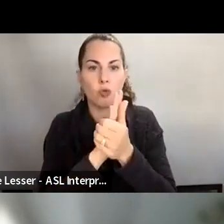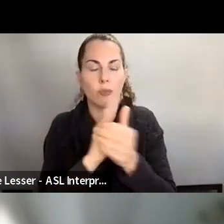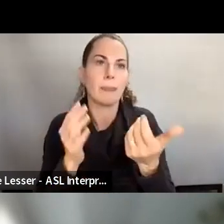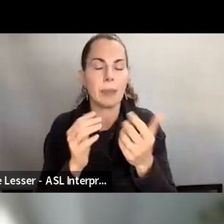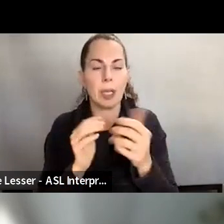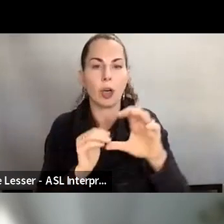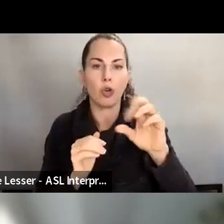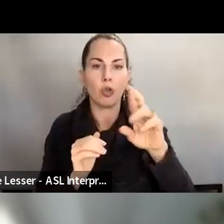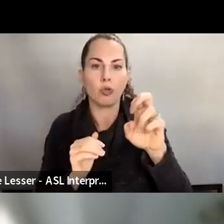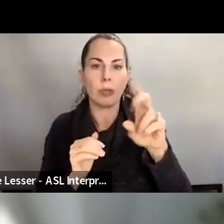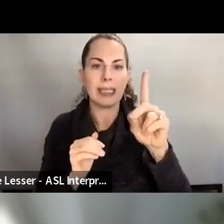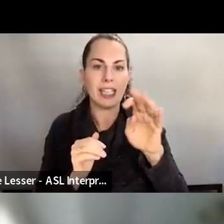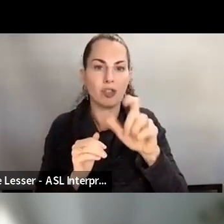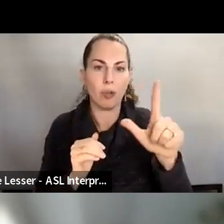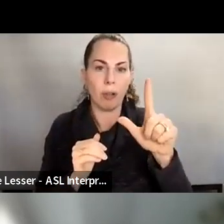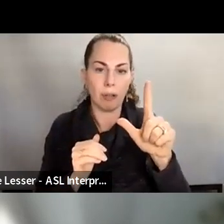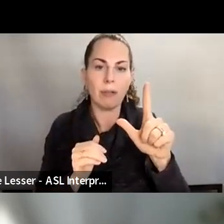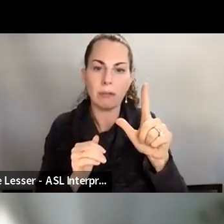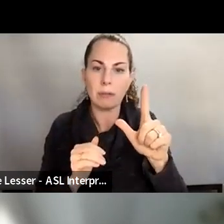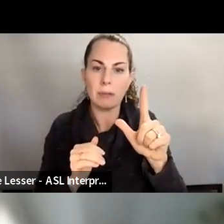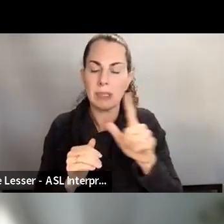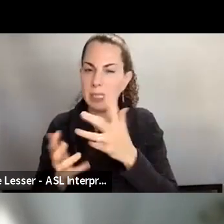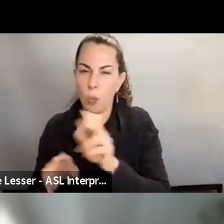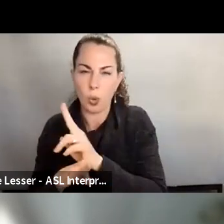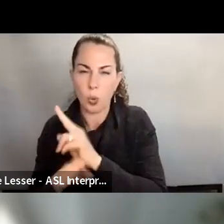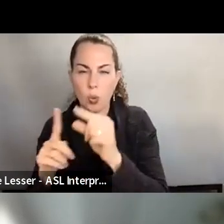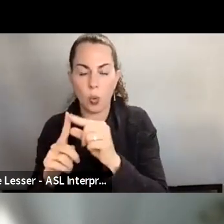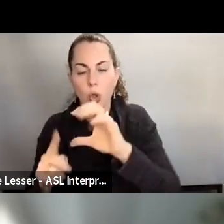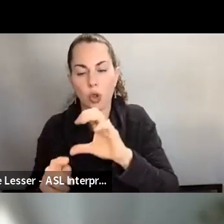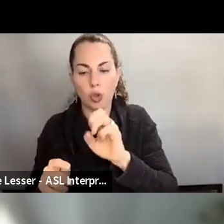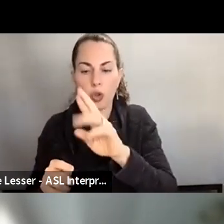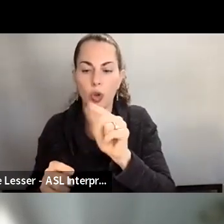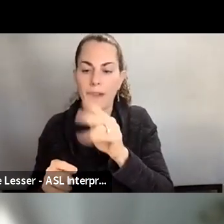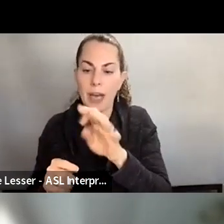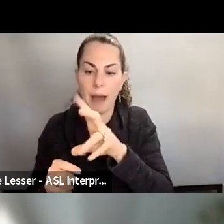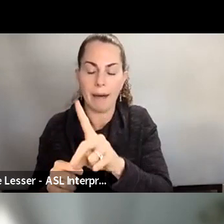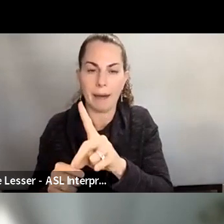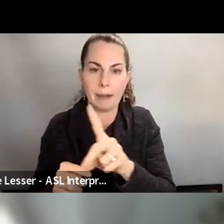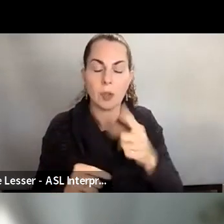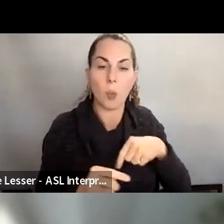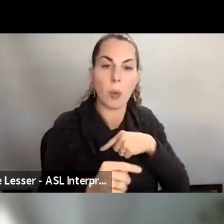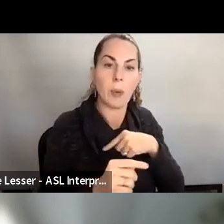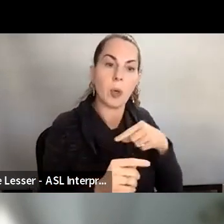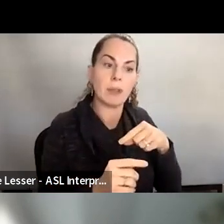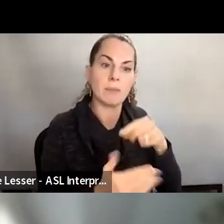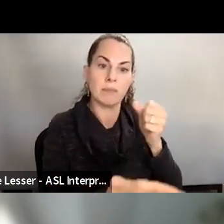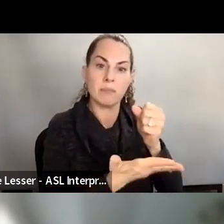credentialed. We didn't want to use the word certified because that causes a lot of confusion. So we said they credentialed. We would put the passing credential